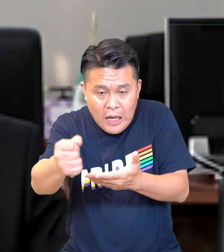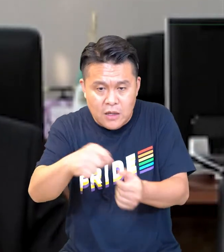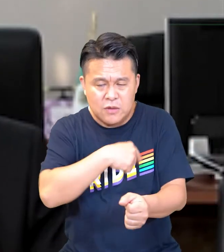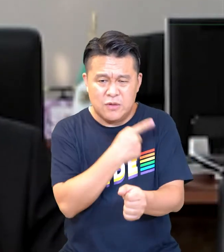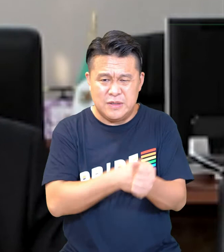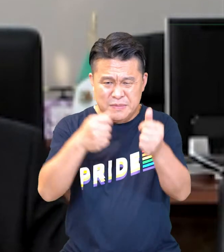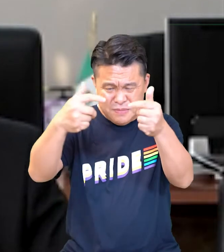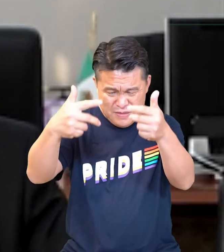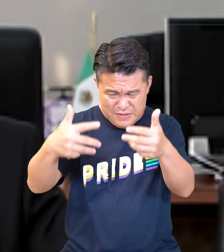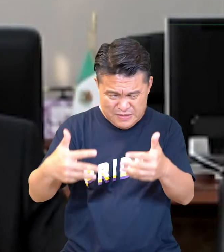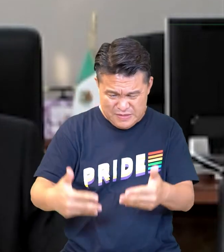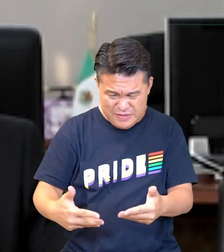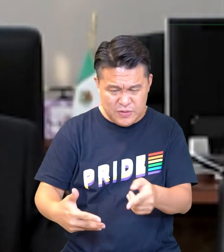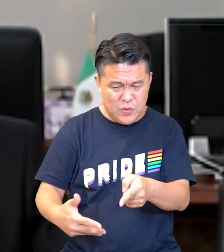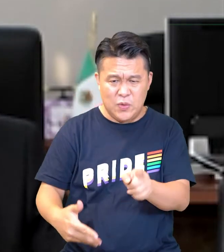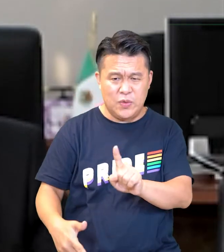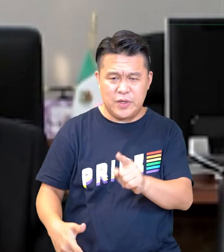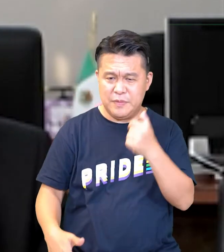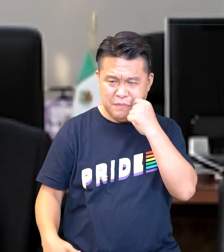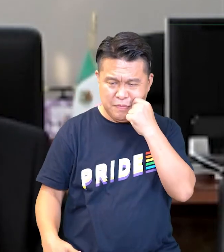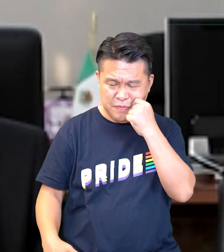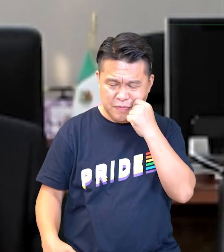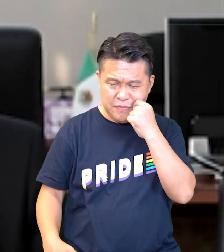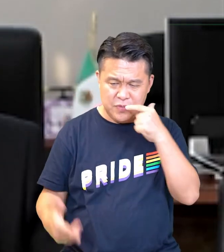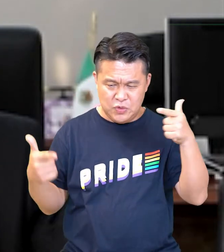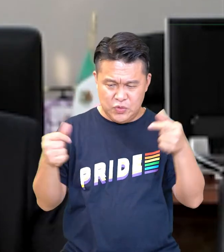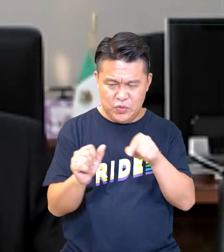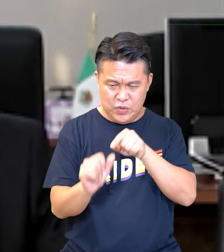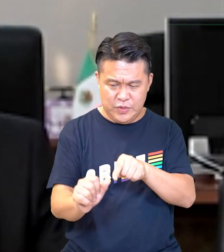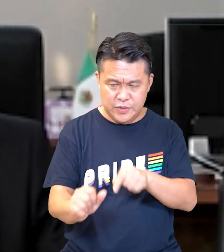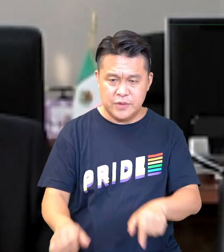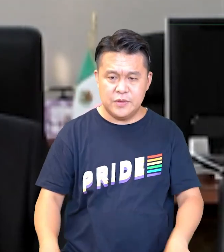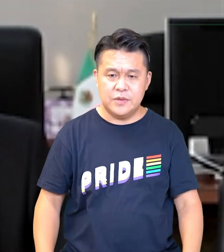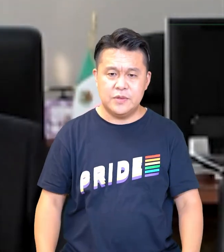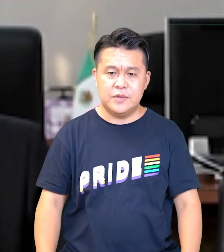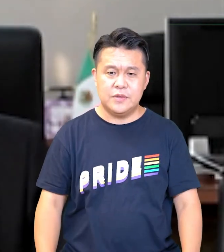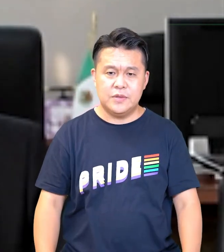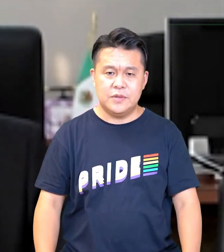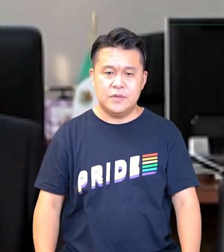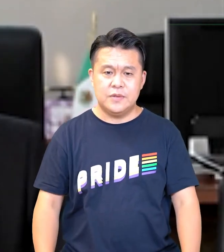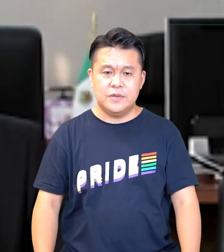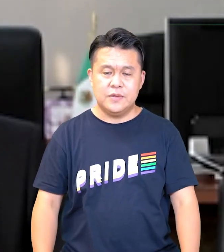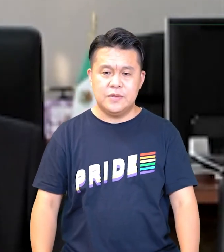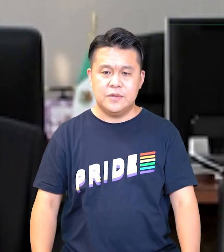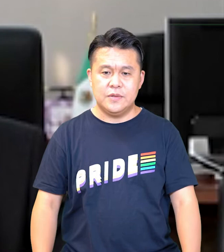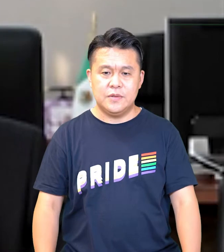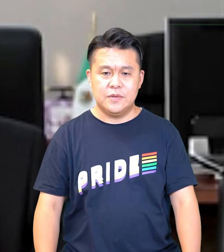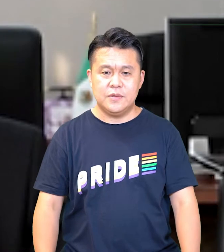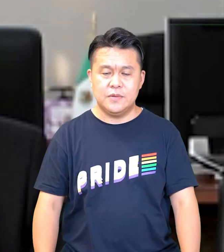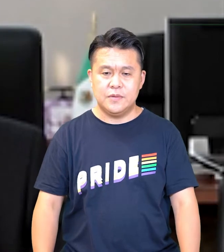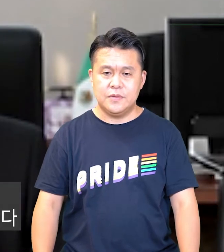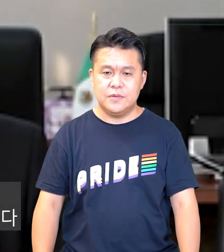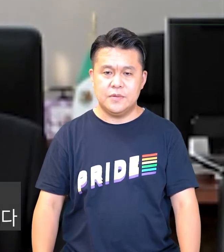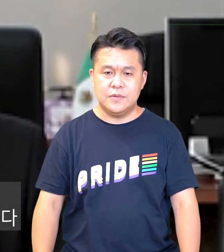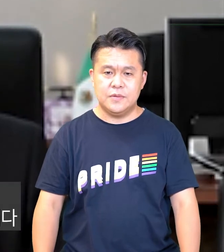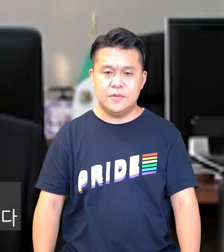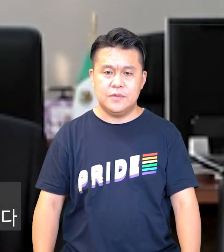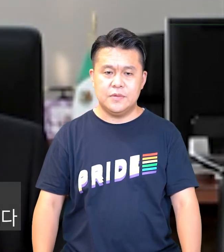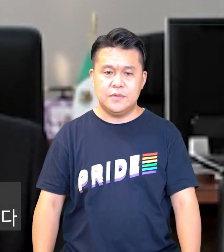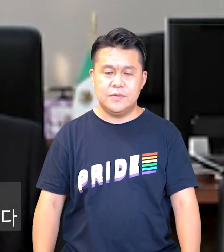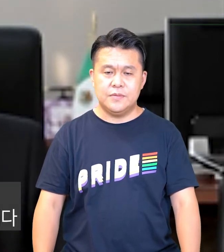denial or conditioning of rights to the extent possible.